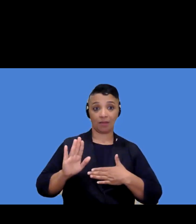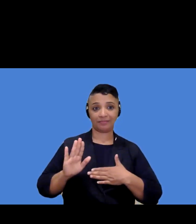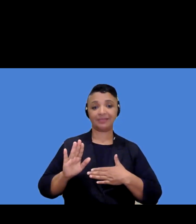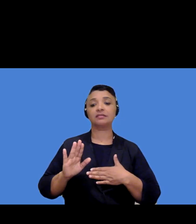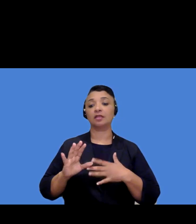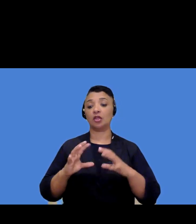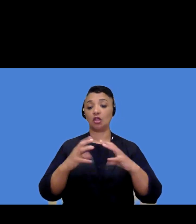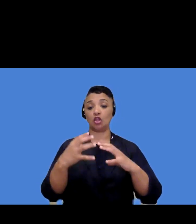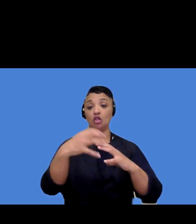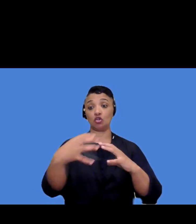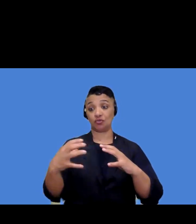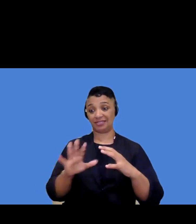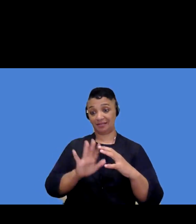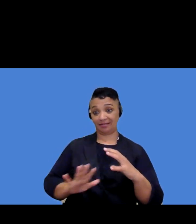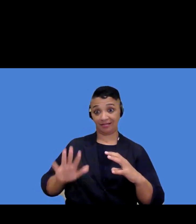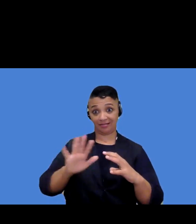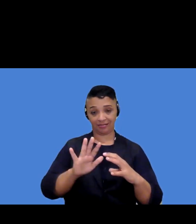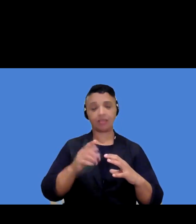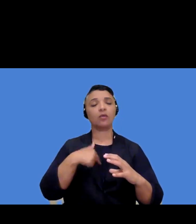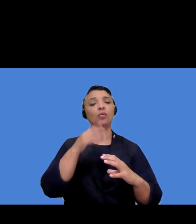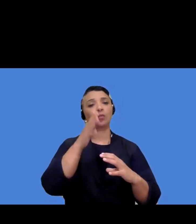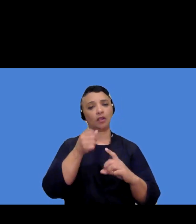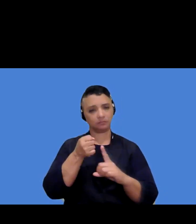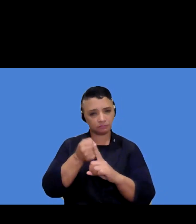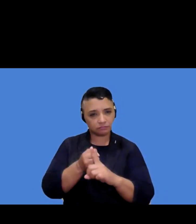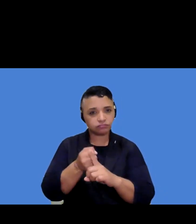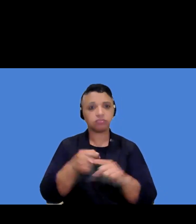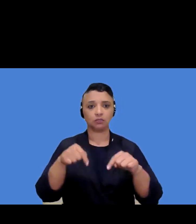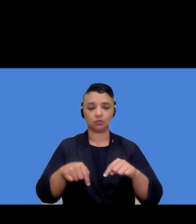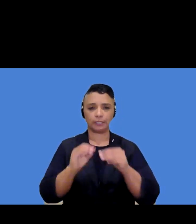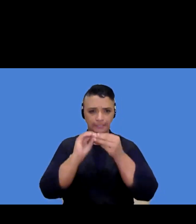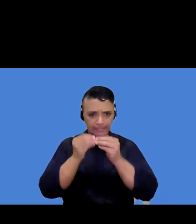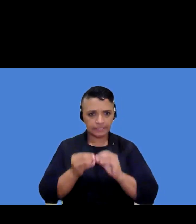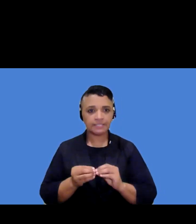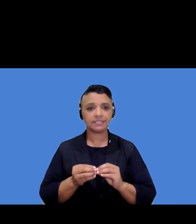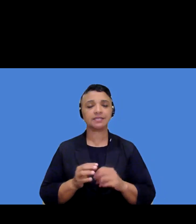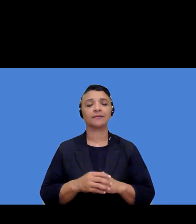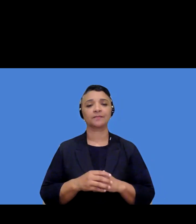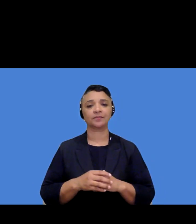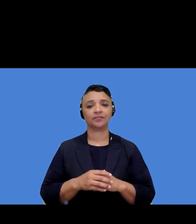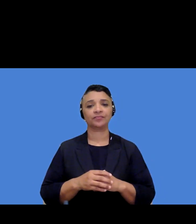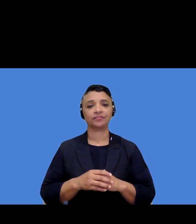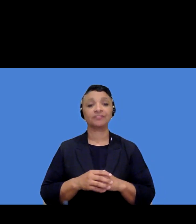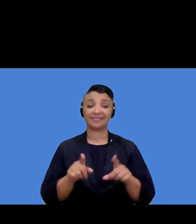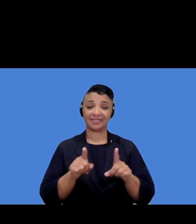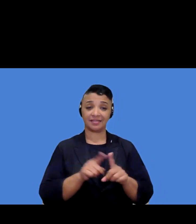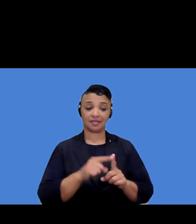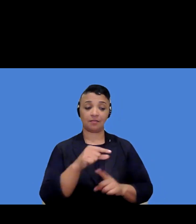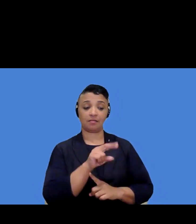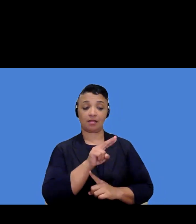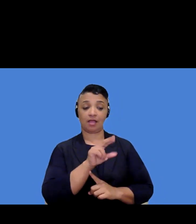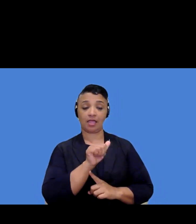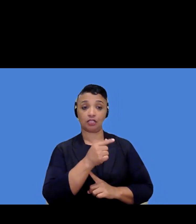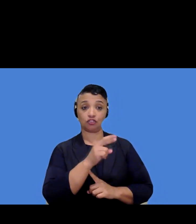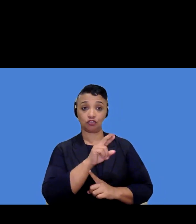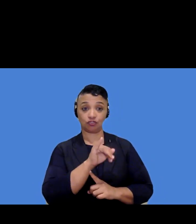And this is also something we will be working on today. And then finally, as Gayatri was mentioning, the